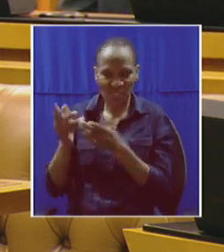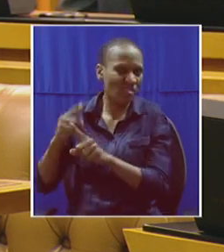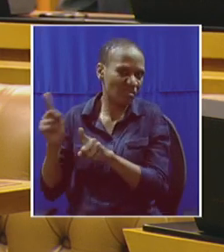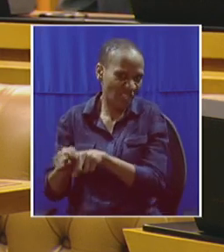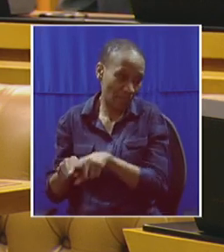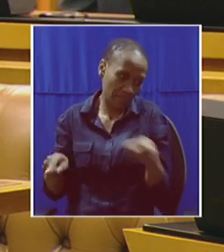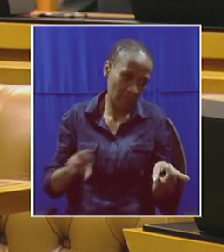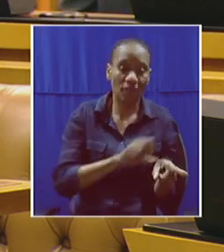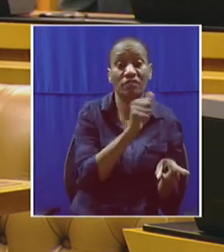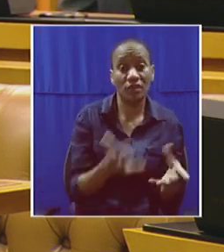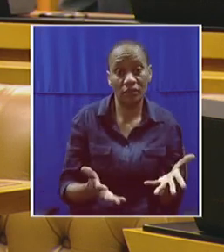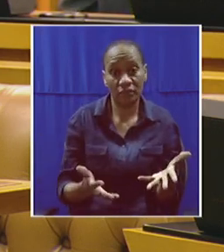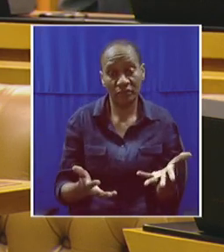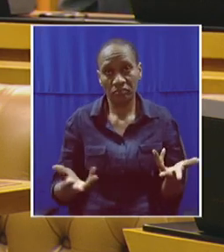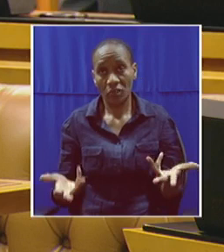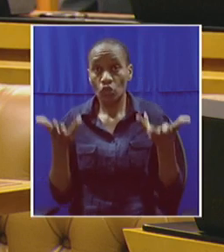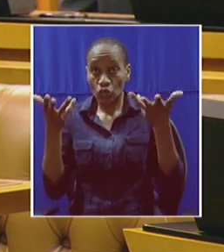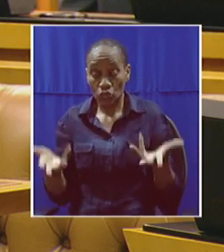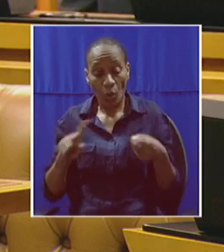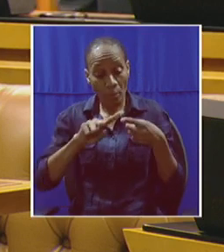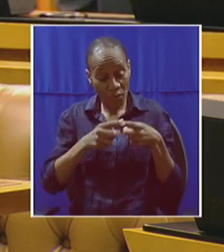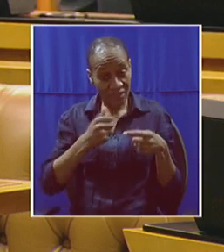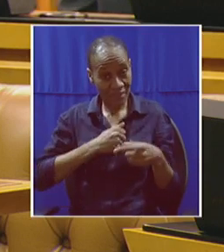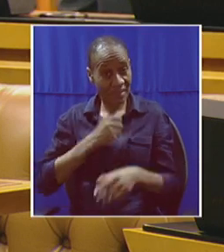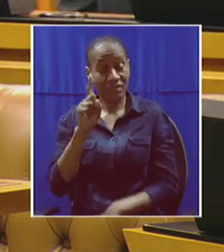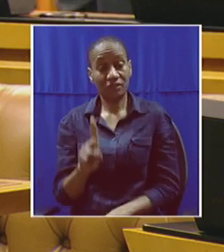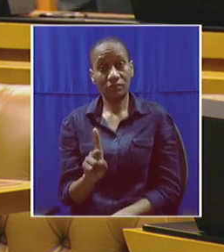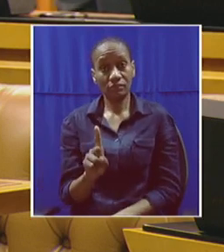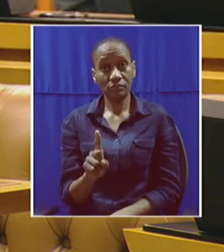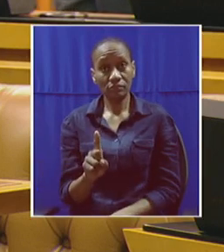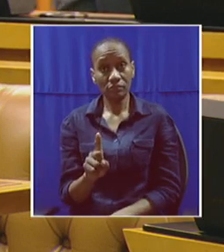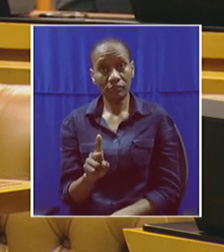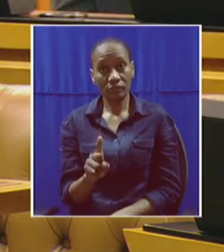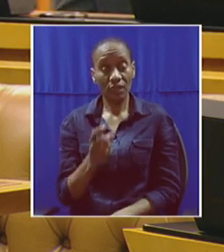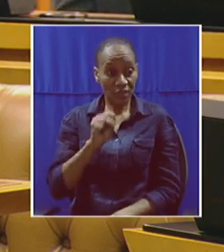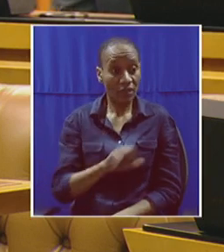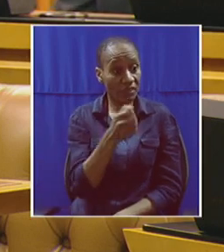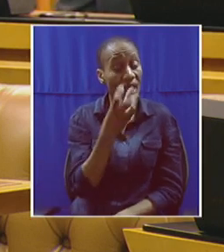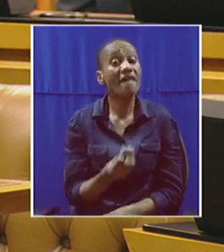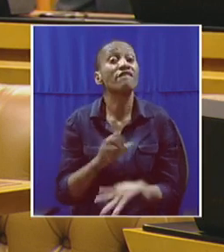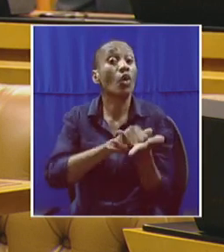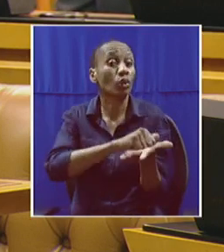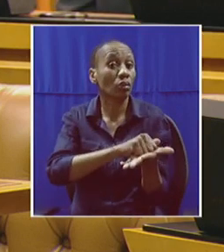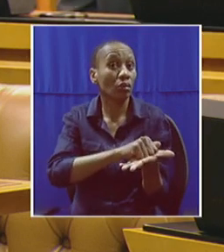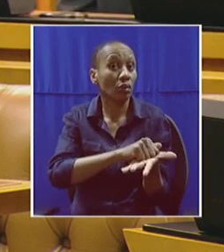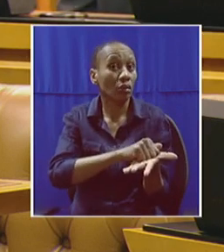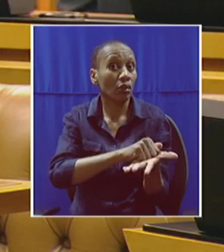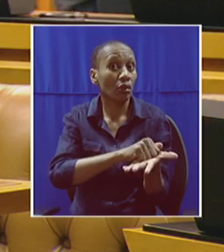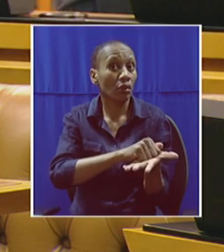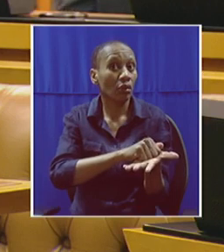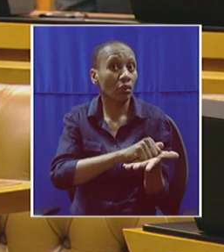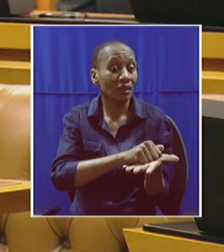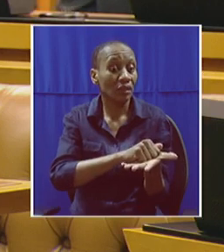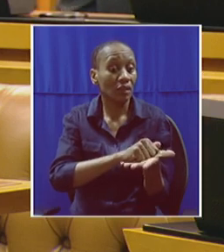needs so so the point I'm making is that we've got coal it is not going to be